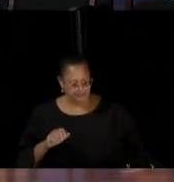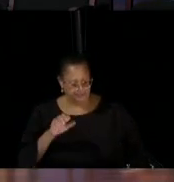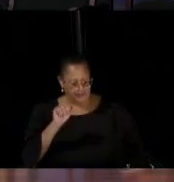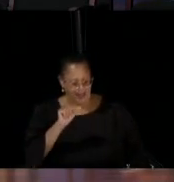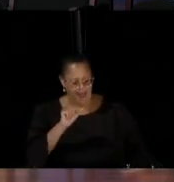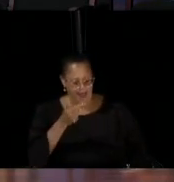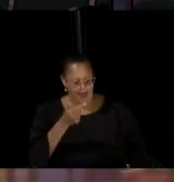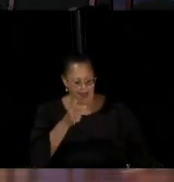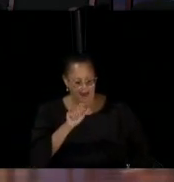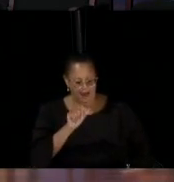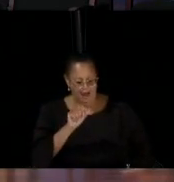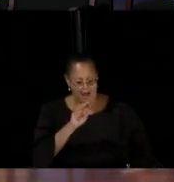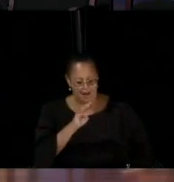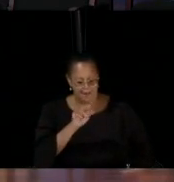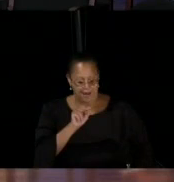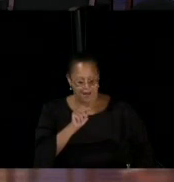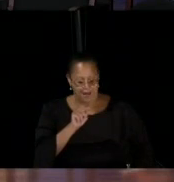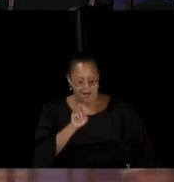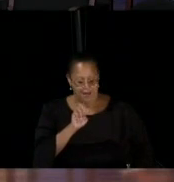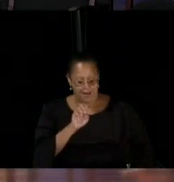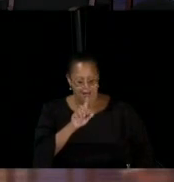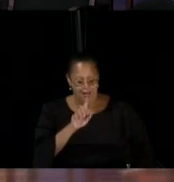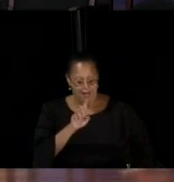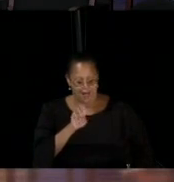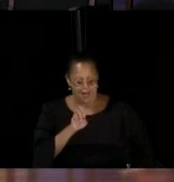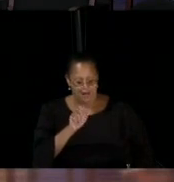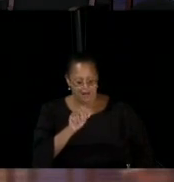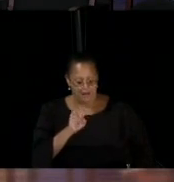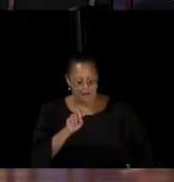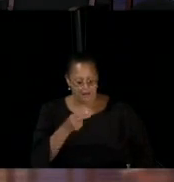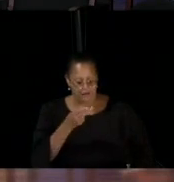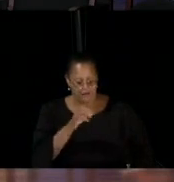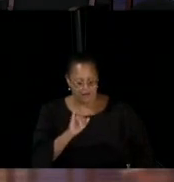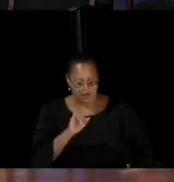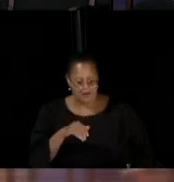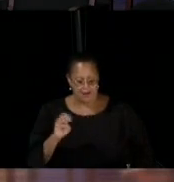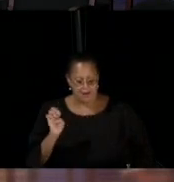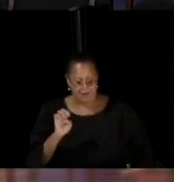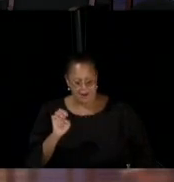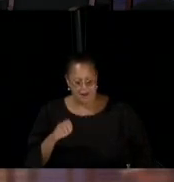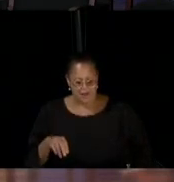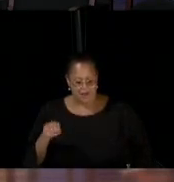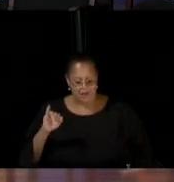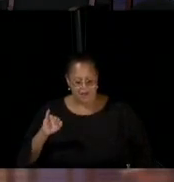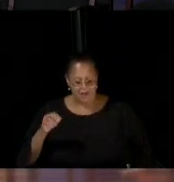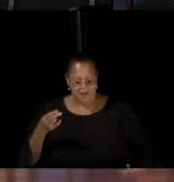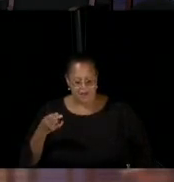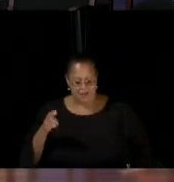Agam Nalechem Emeka Ihanyi Igwe.